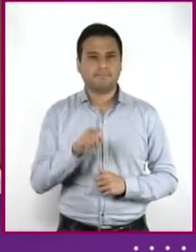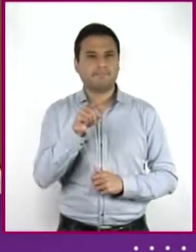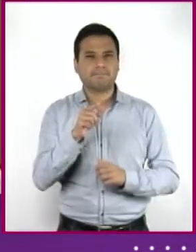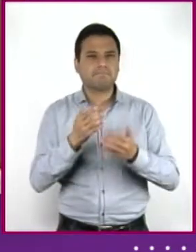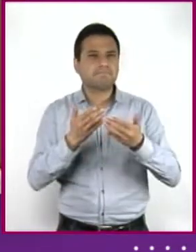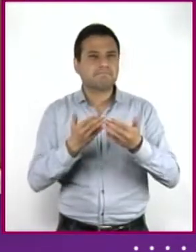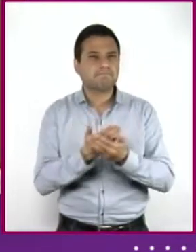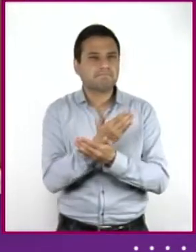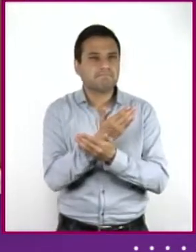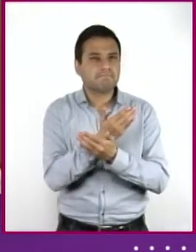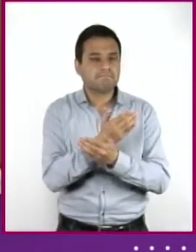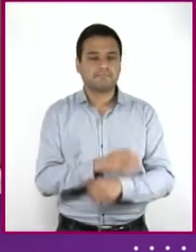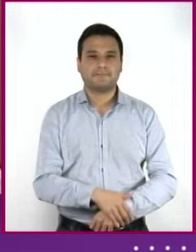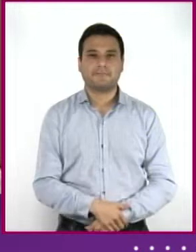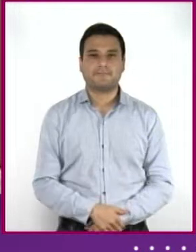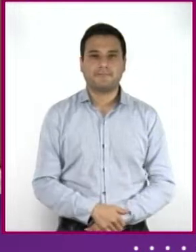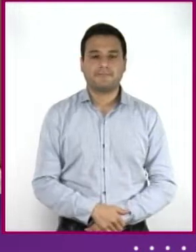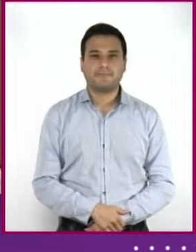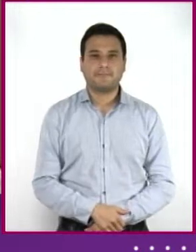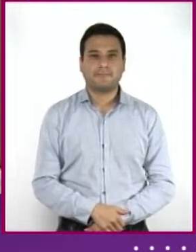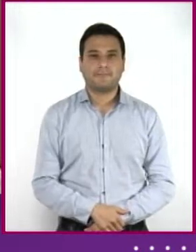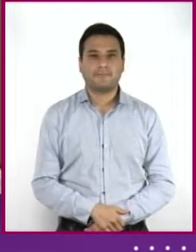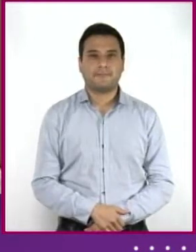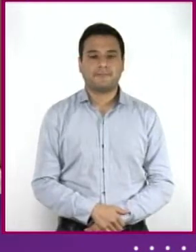Where are you from?